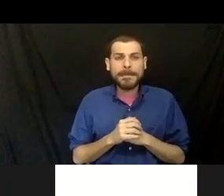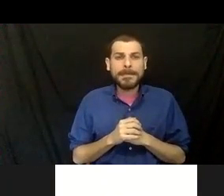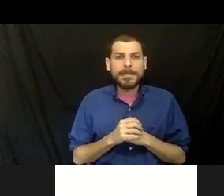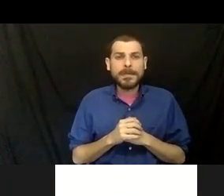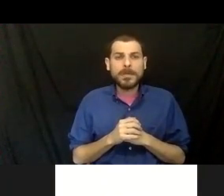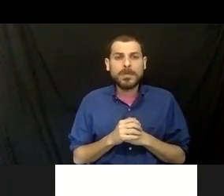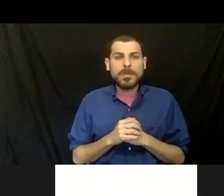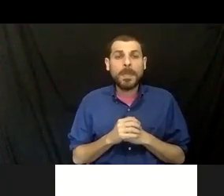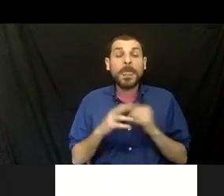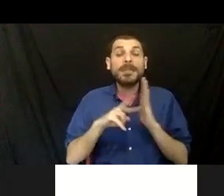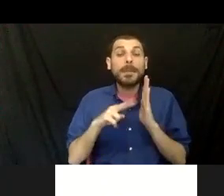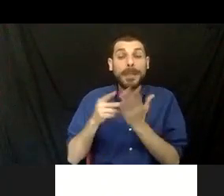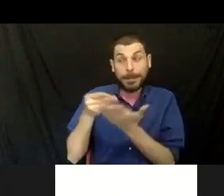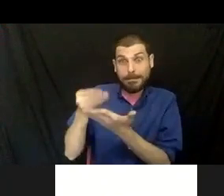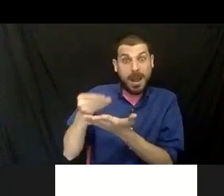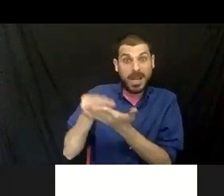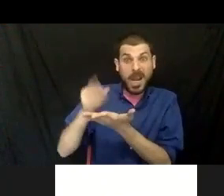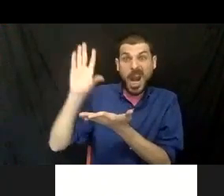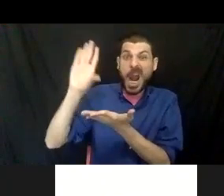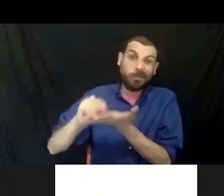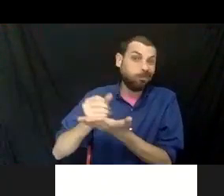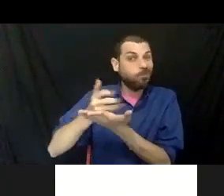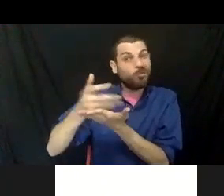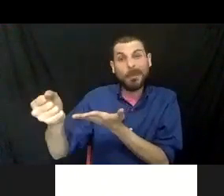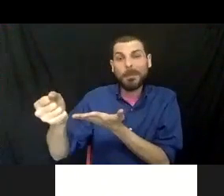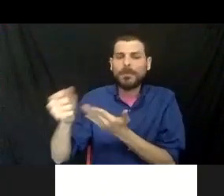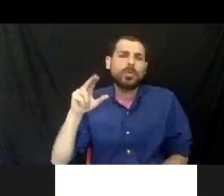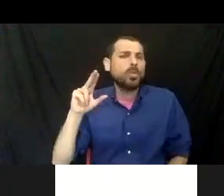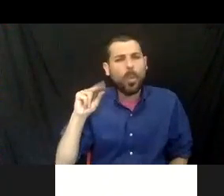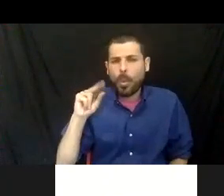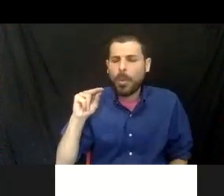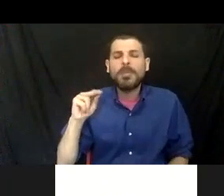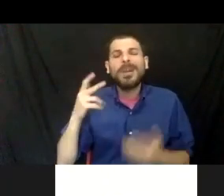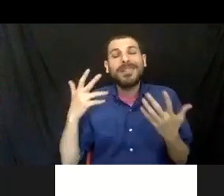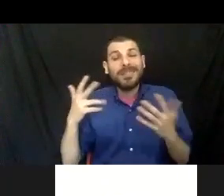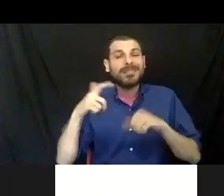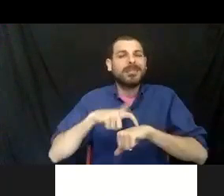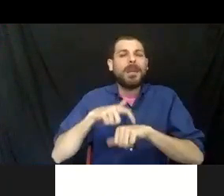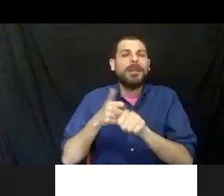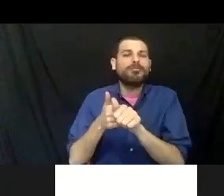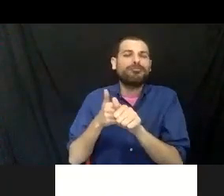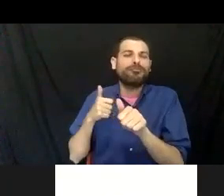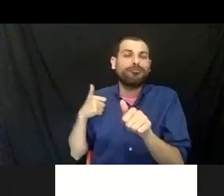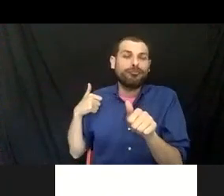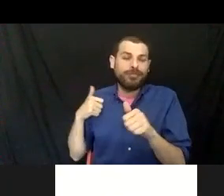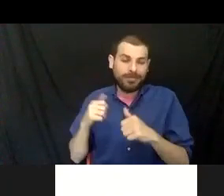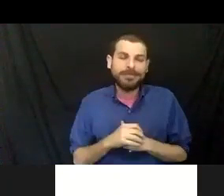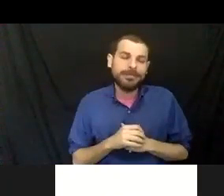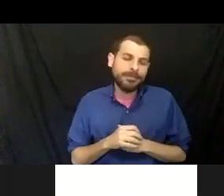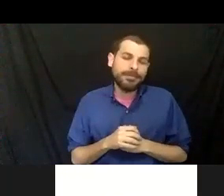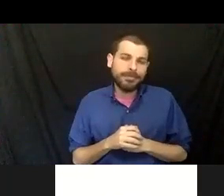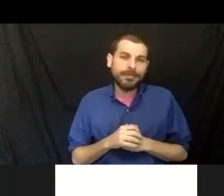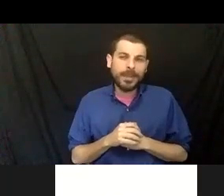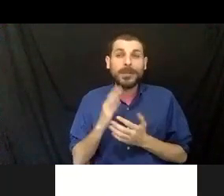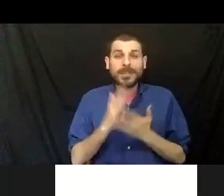of running out of funds to fund people's claims. They're just working on a backlog. So that's why people are not able to get